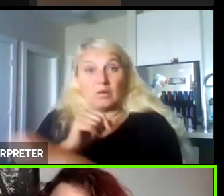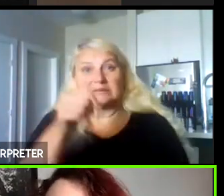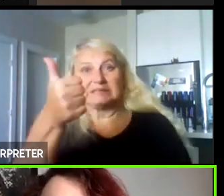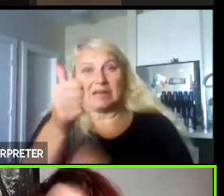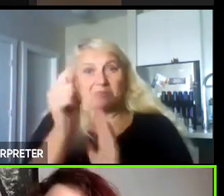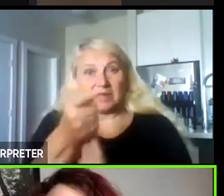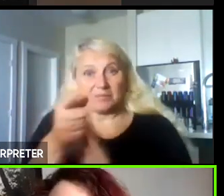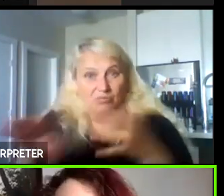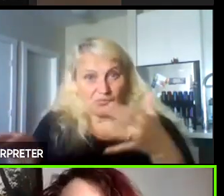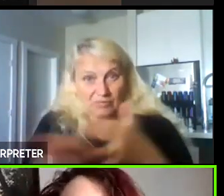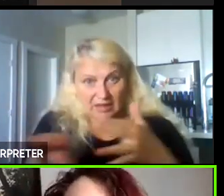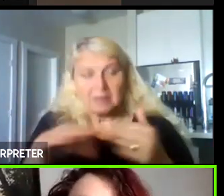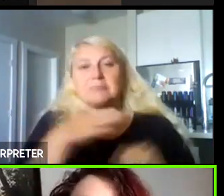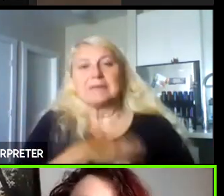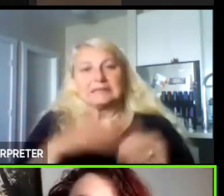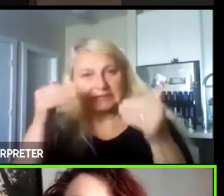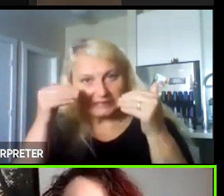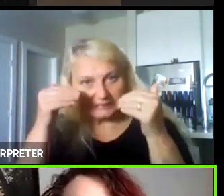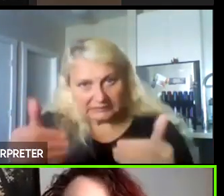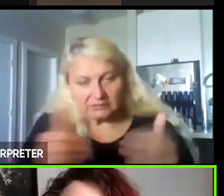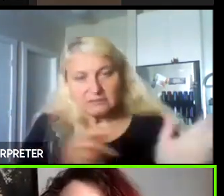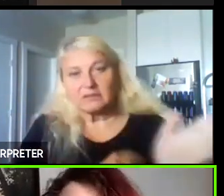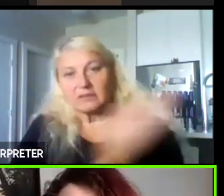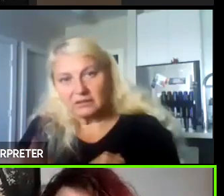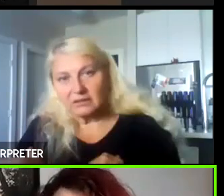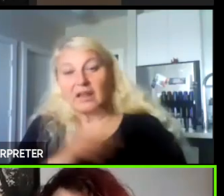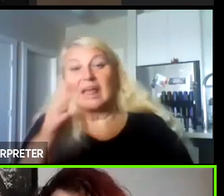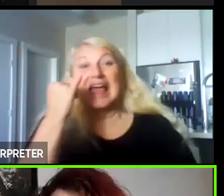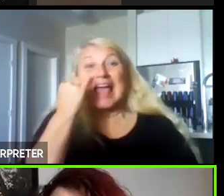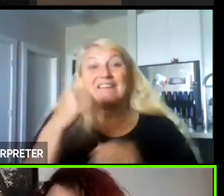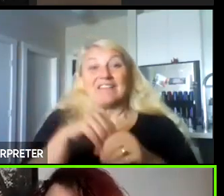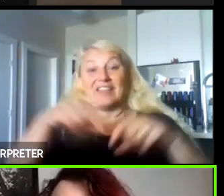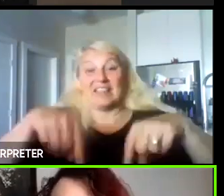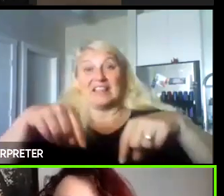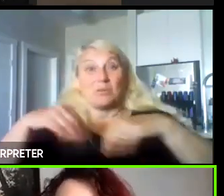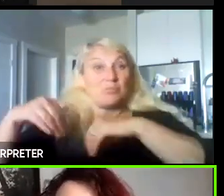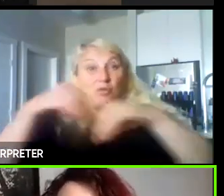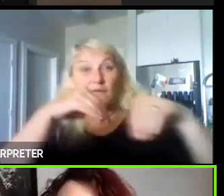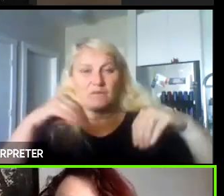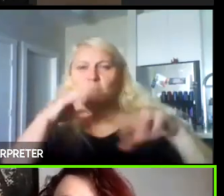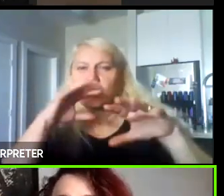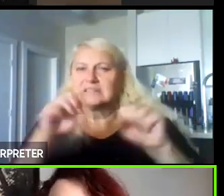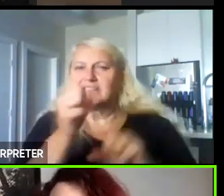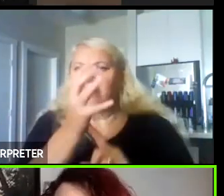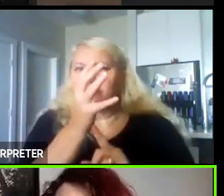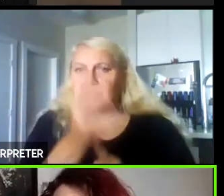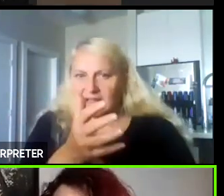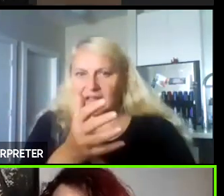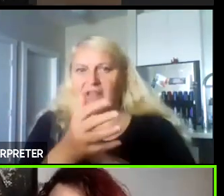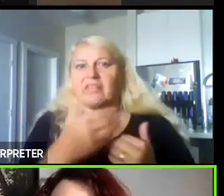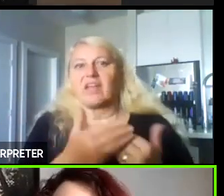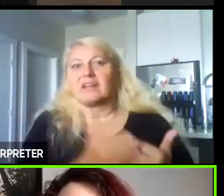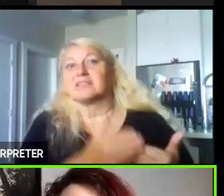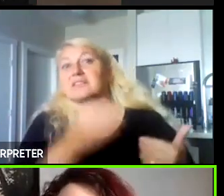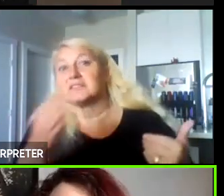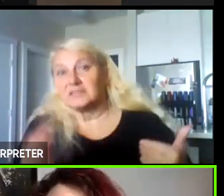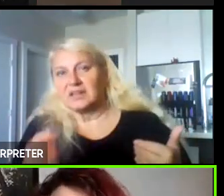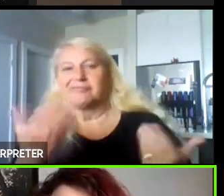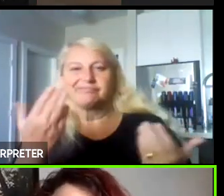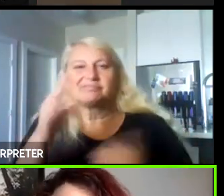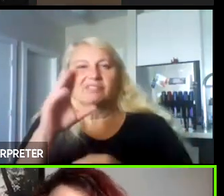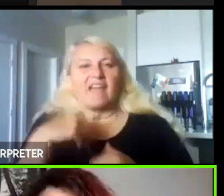good, please do that. Anything I offer in this movement break, which will take 5 minutes and be followed by a bio